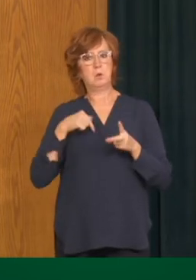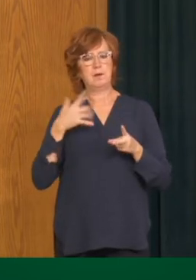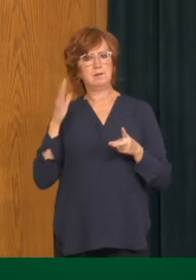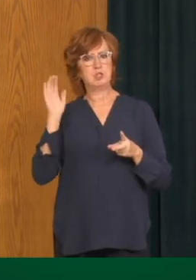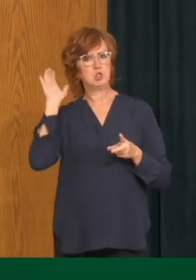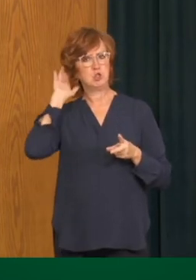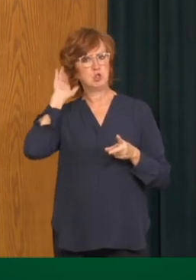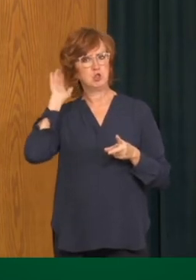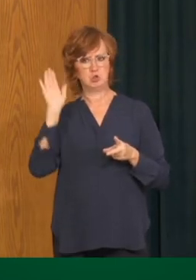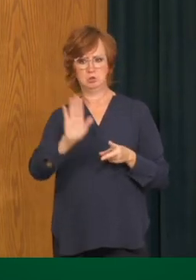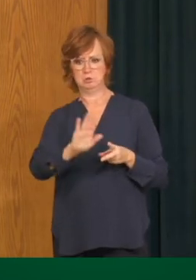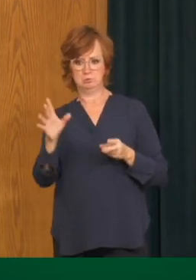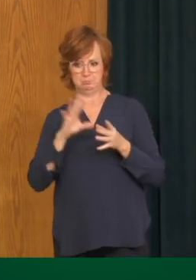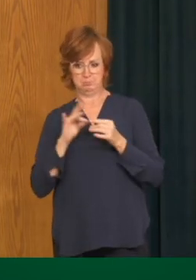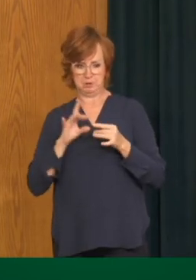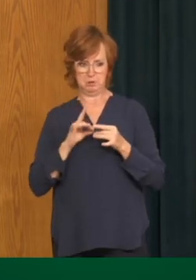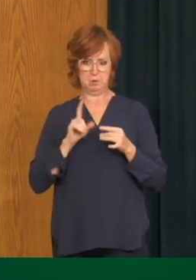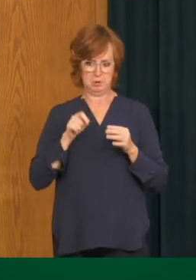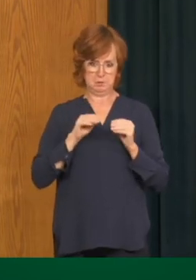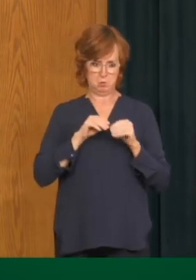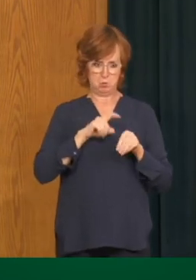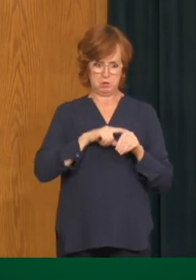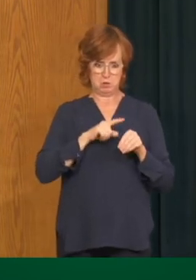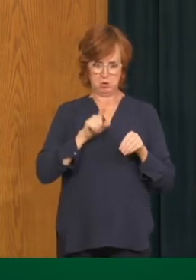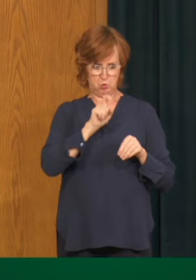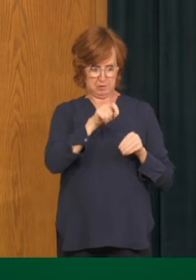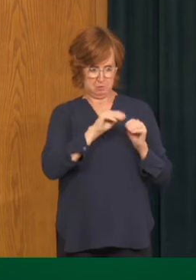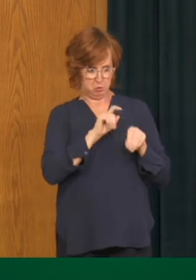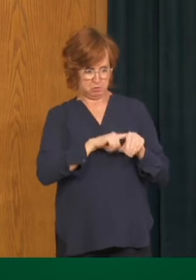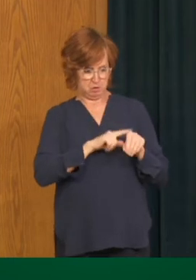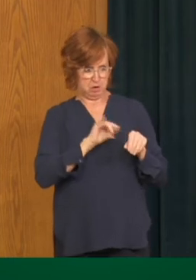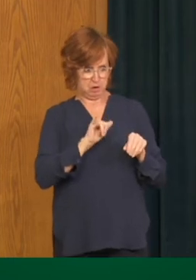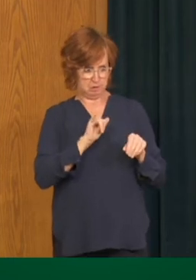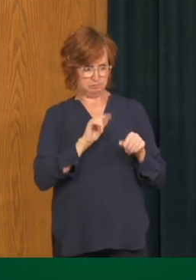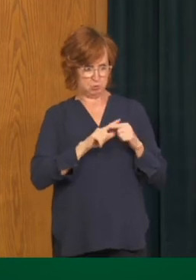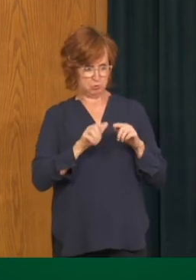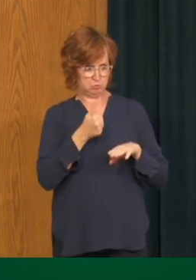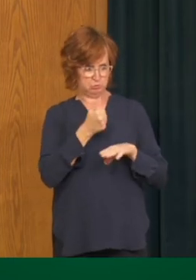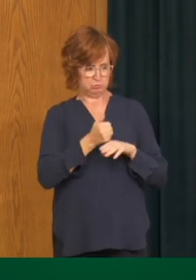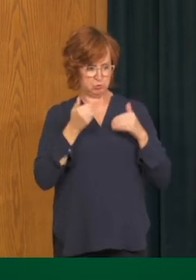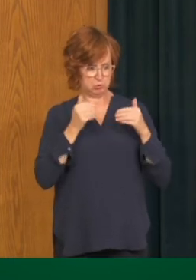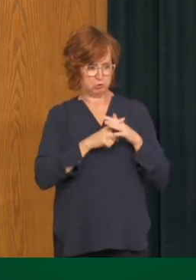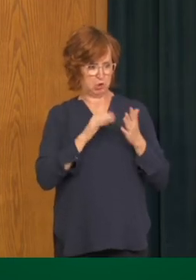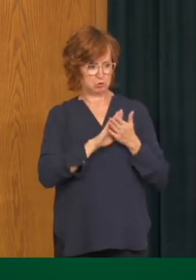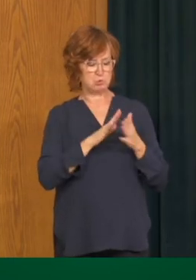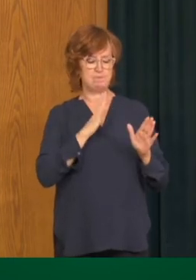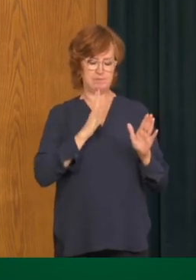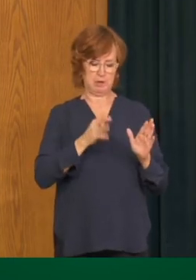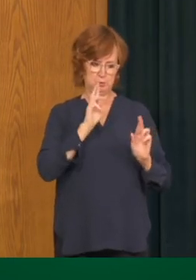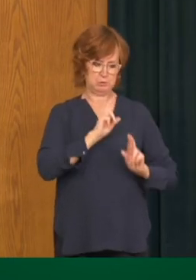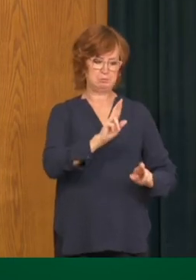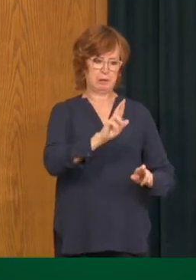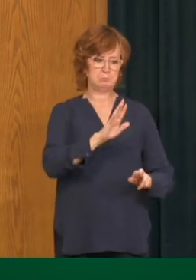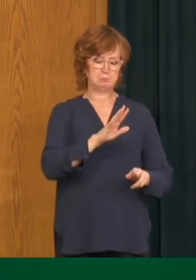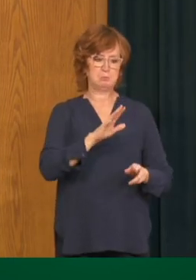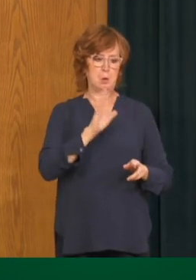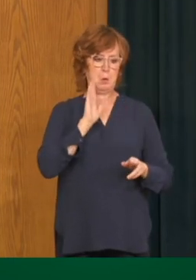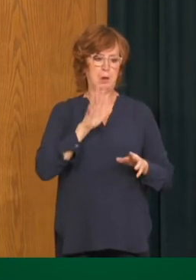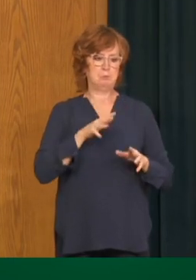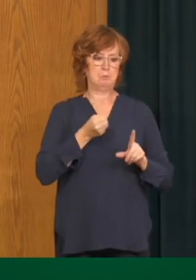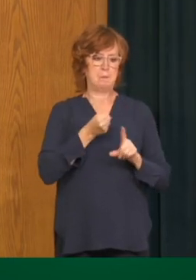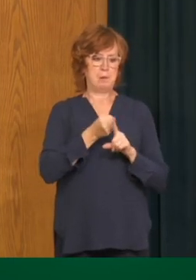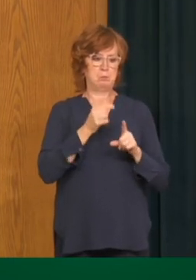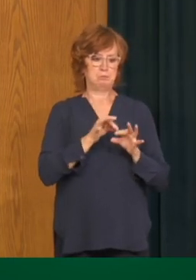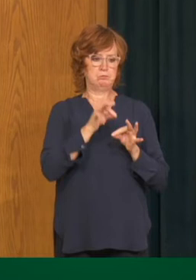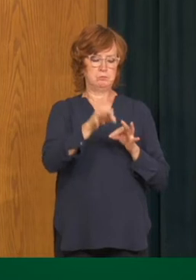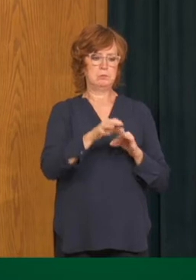ensure that our classrooms are safe, and so we have set the start date for schools to September the 8th. This provides our educators and